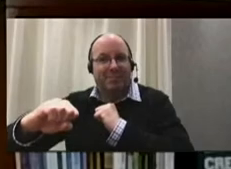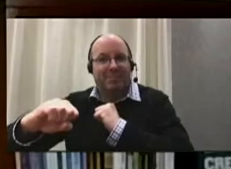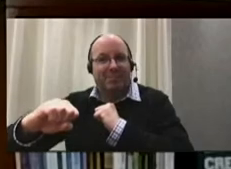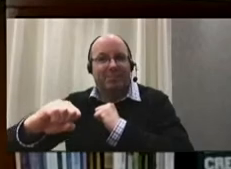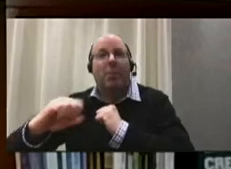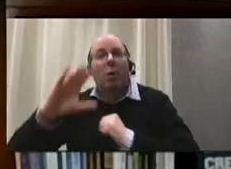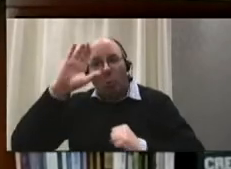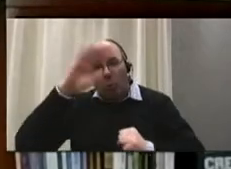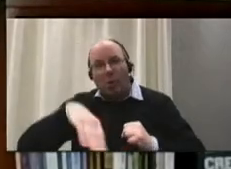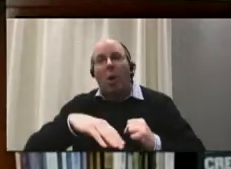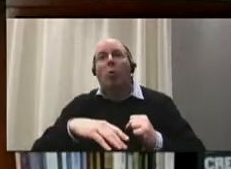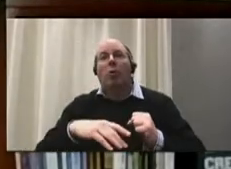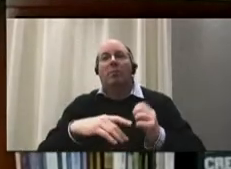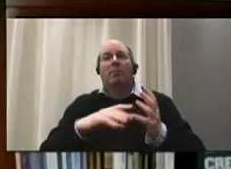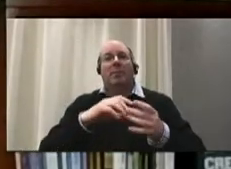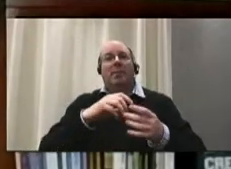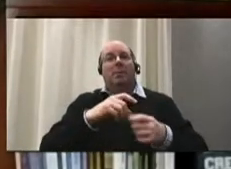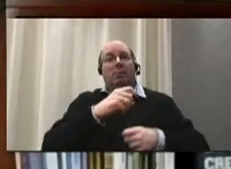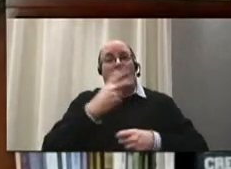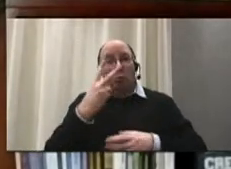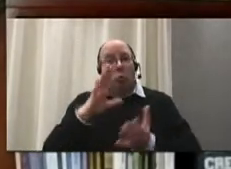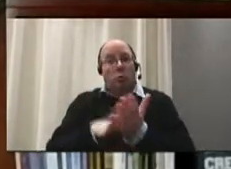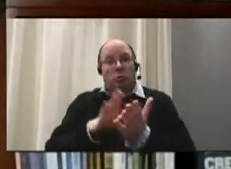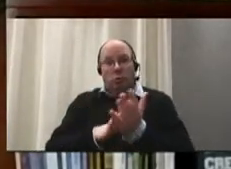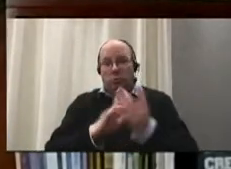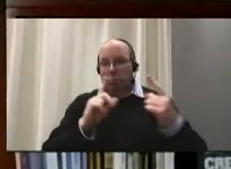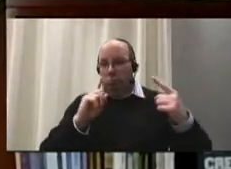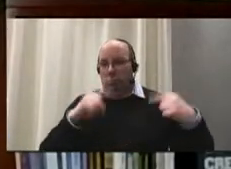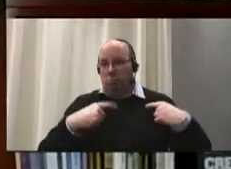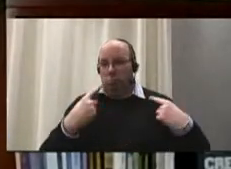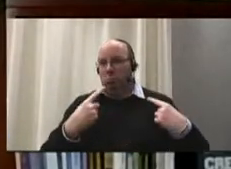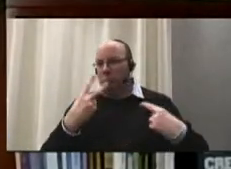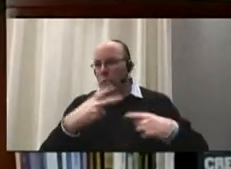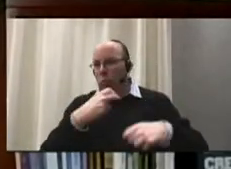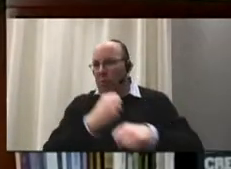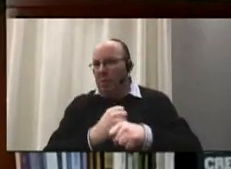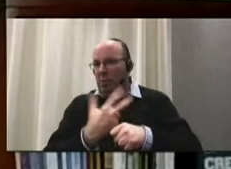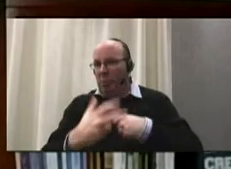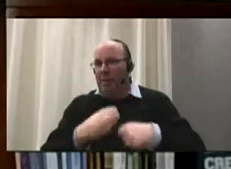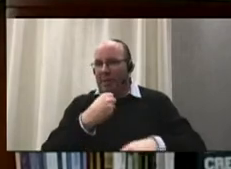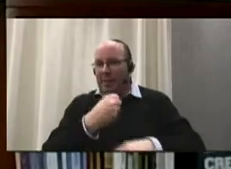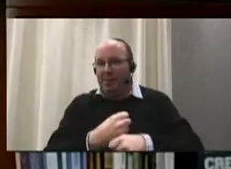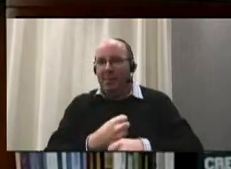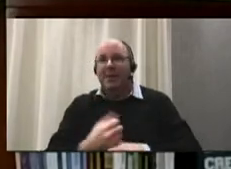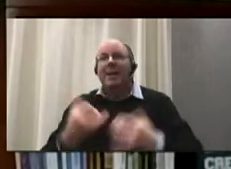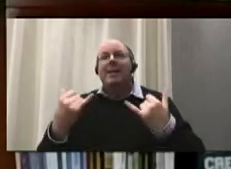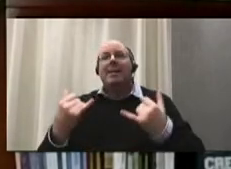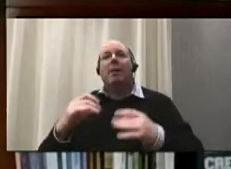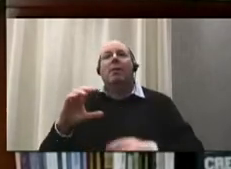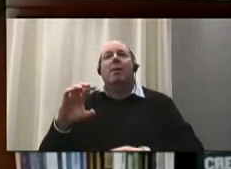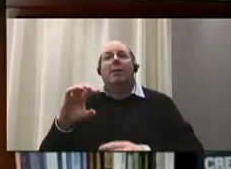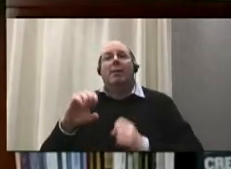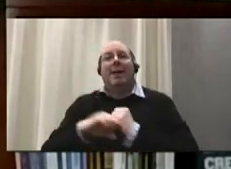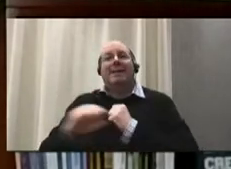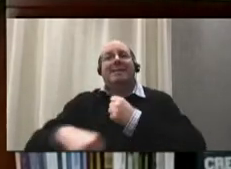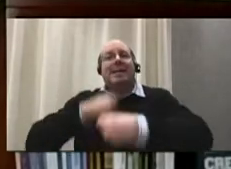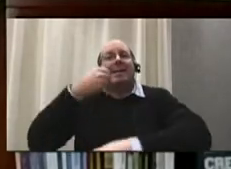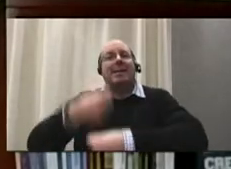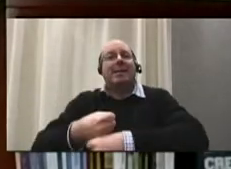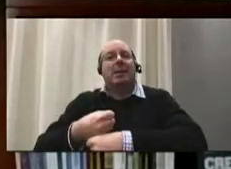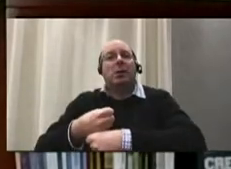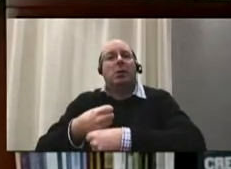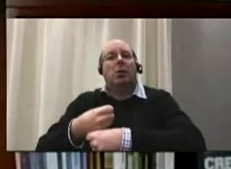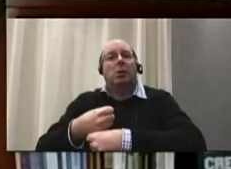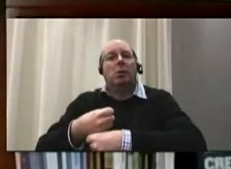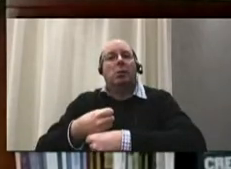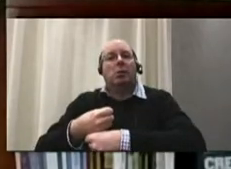two schools for the past 2-3 years who are in extended year. What have we learned from that? And